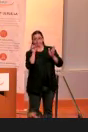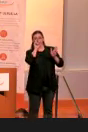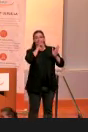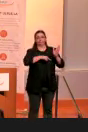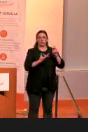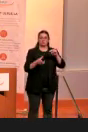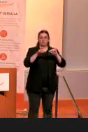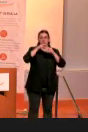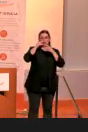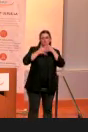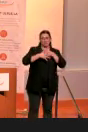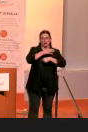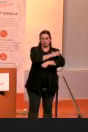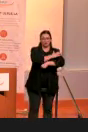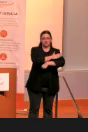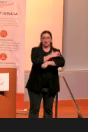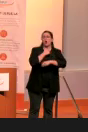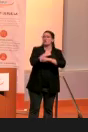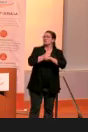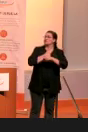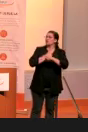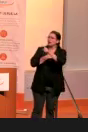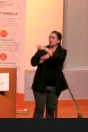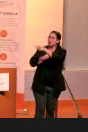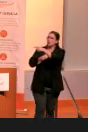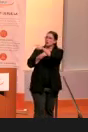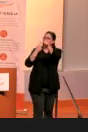ask again because the interpreter can't hear. I'll bring you the mic.